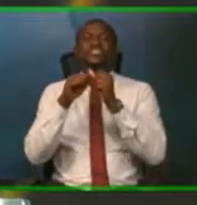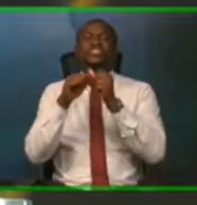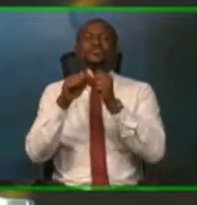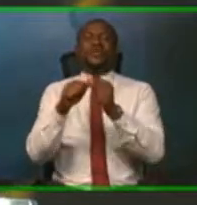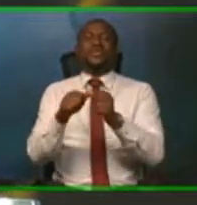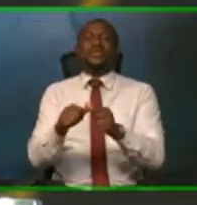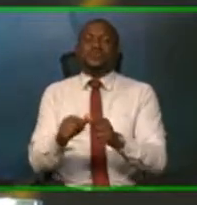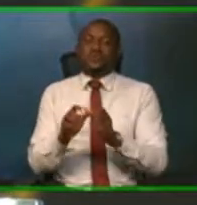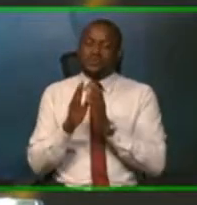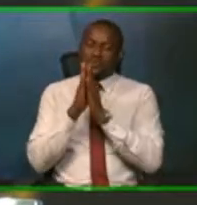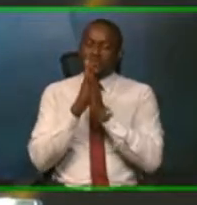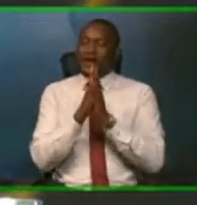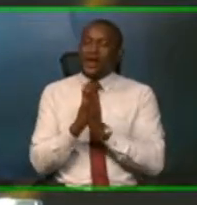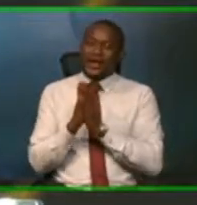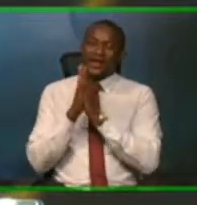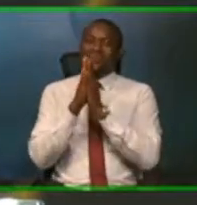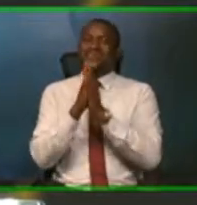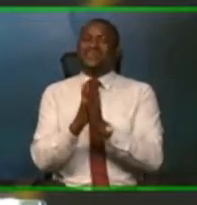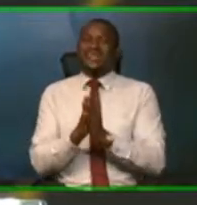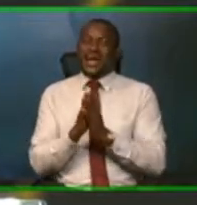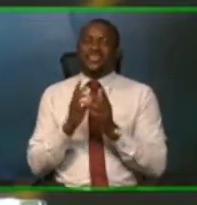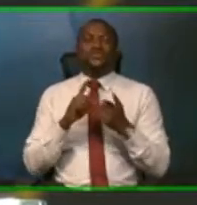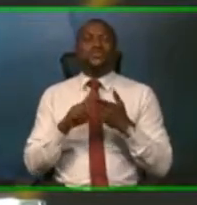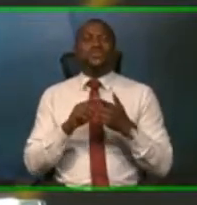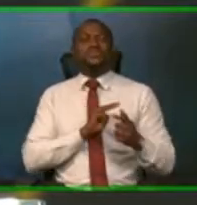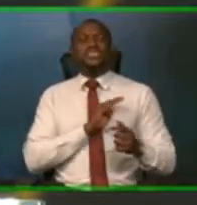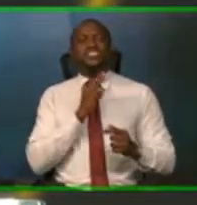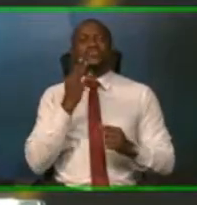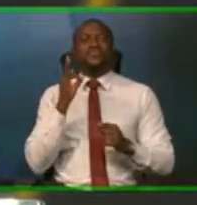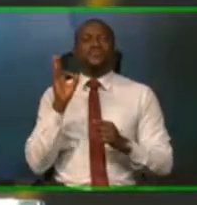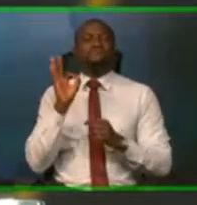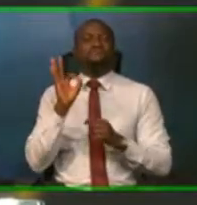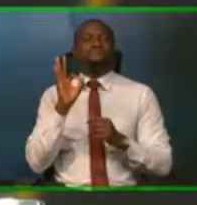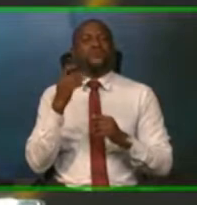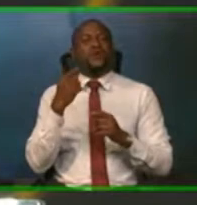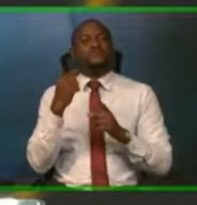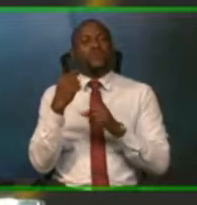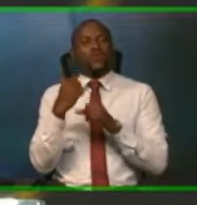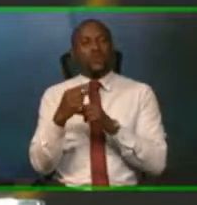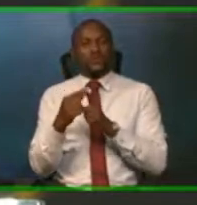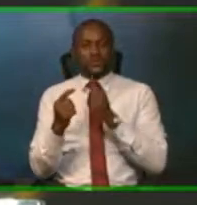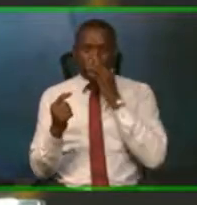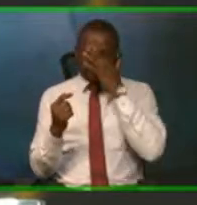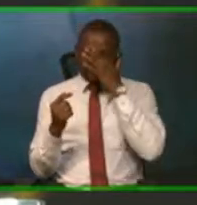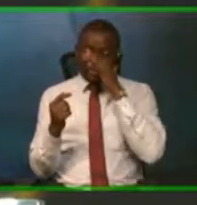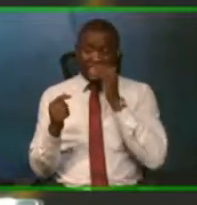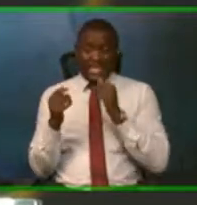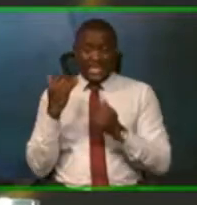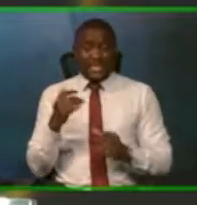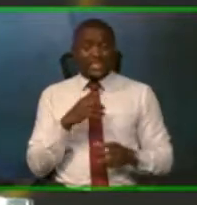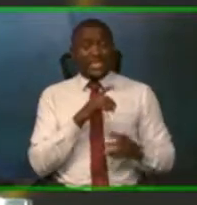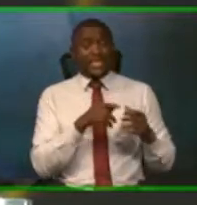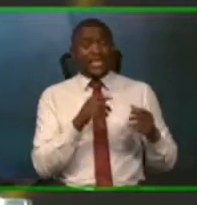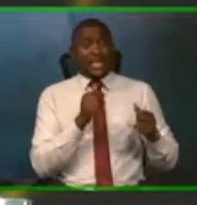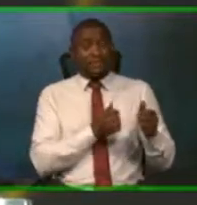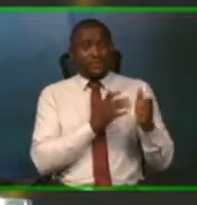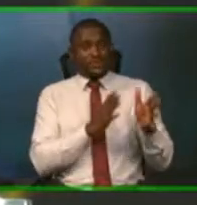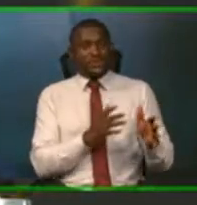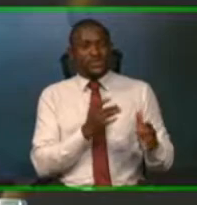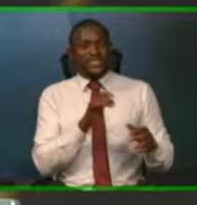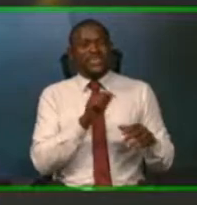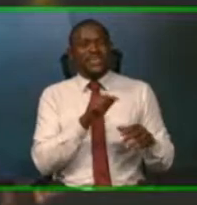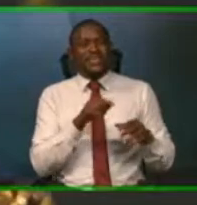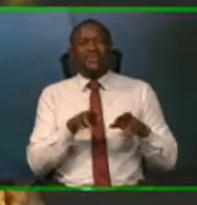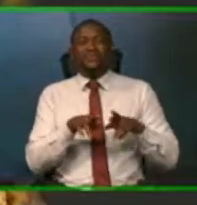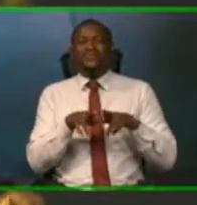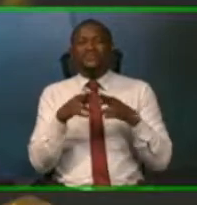prayer and to the ministry of the word. Pay attention now. Here the apostles reveal a very